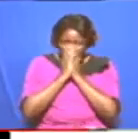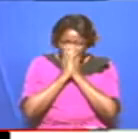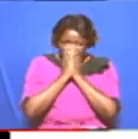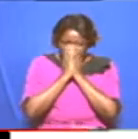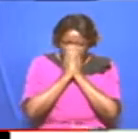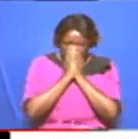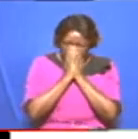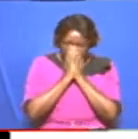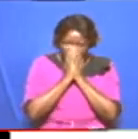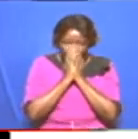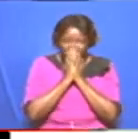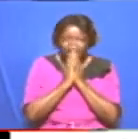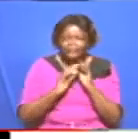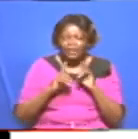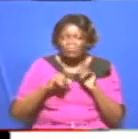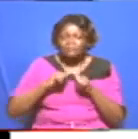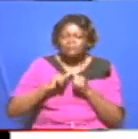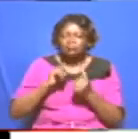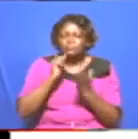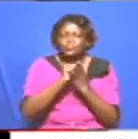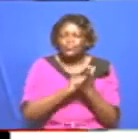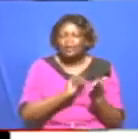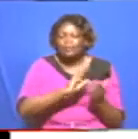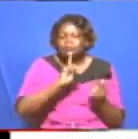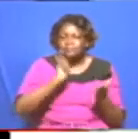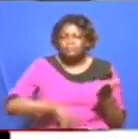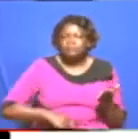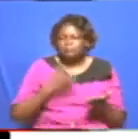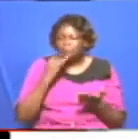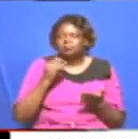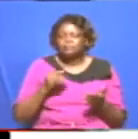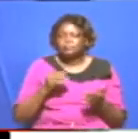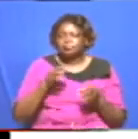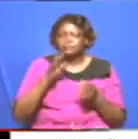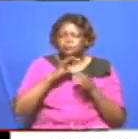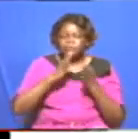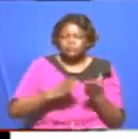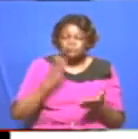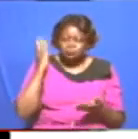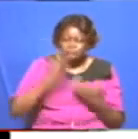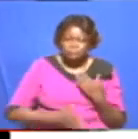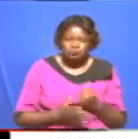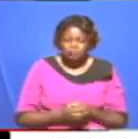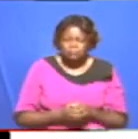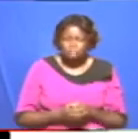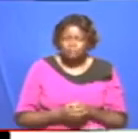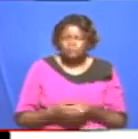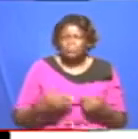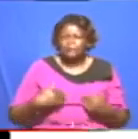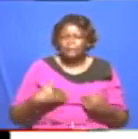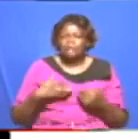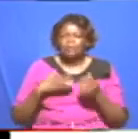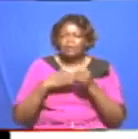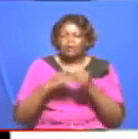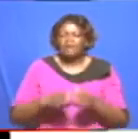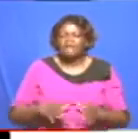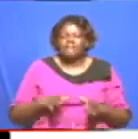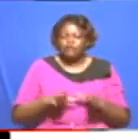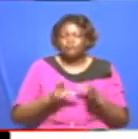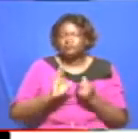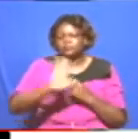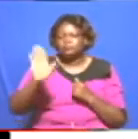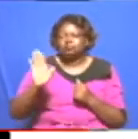to the Kenya Kwanza Alliance urged voters to desist from attempts to have leaders imposed on them.